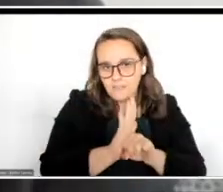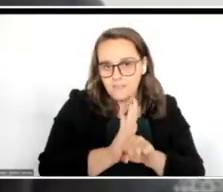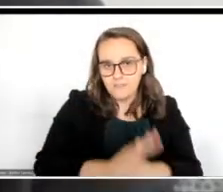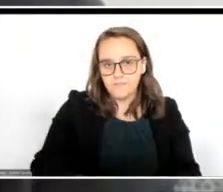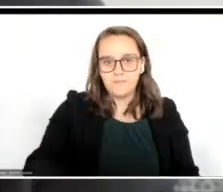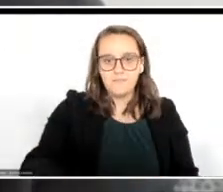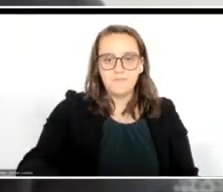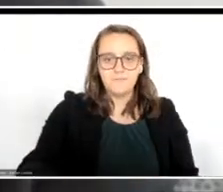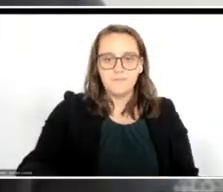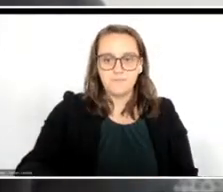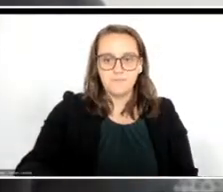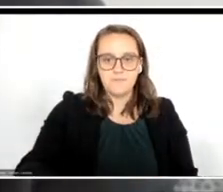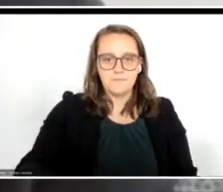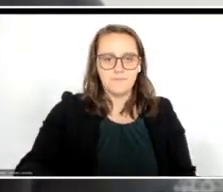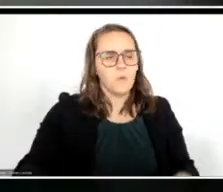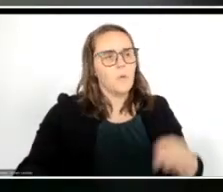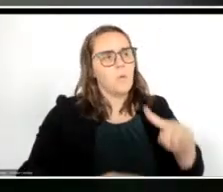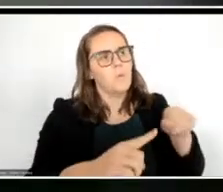When was that conversation?